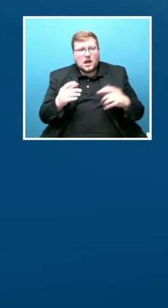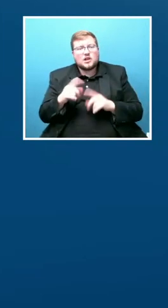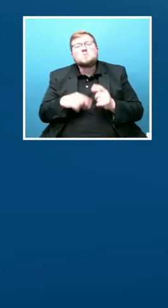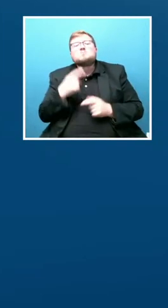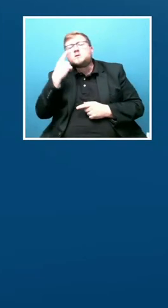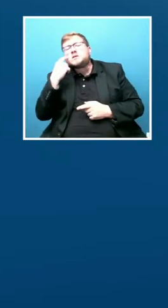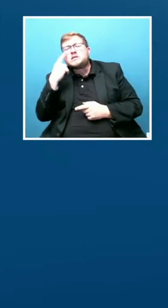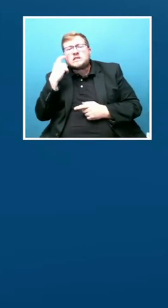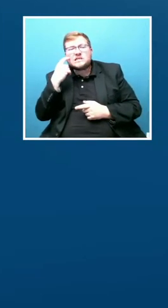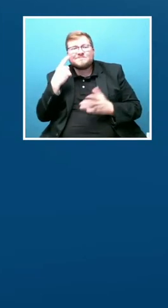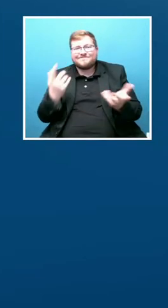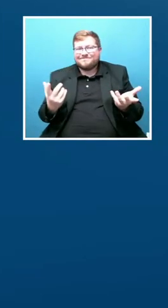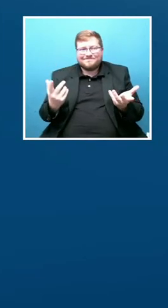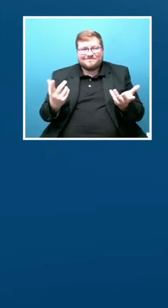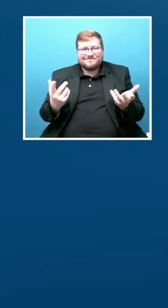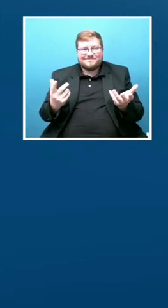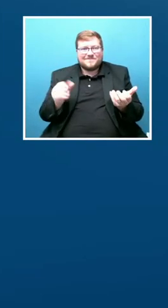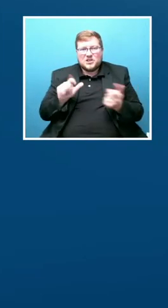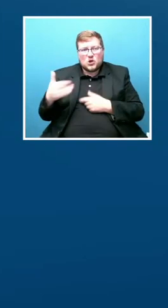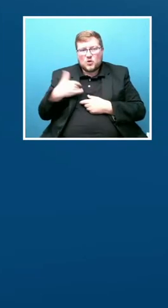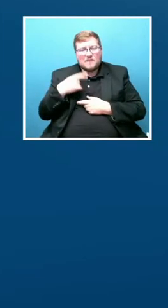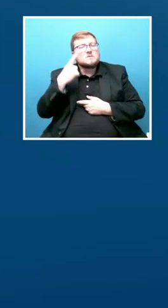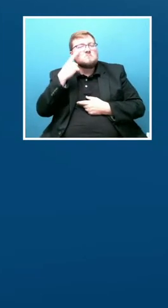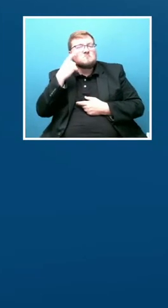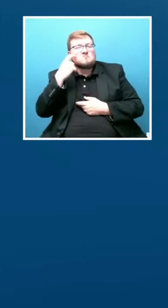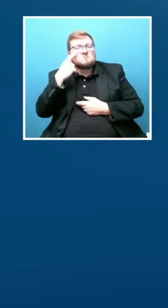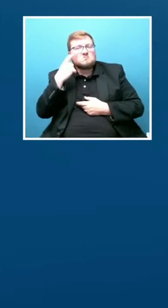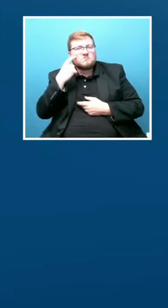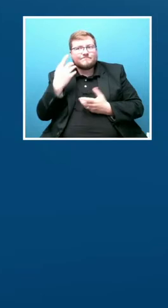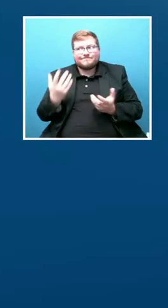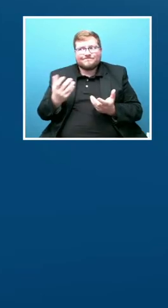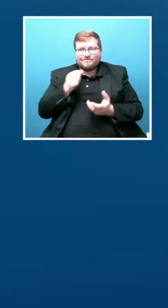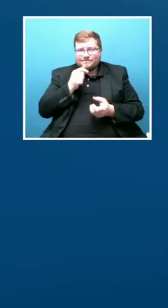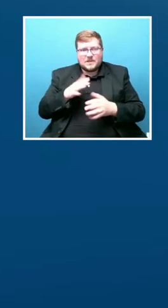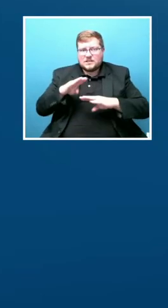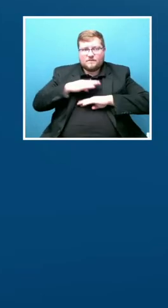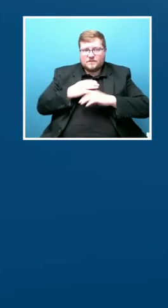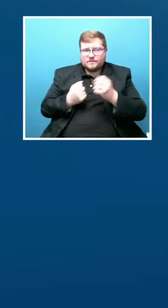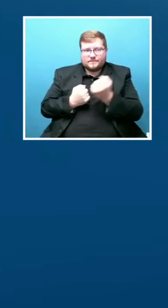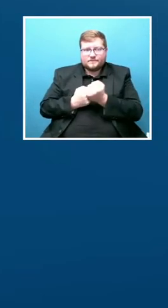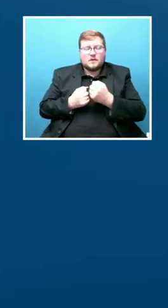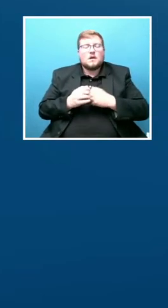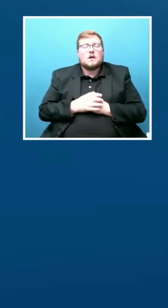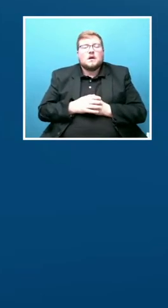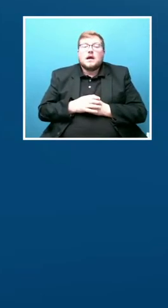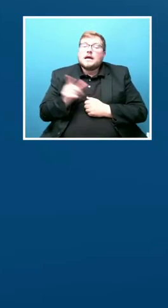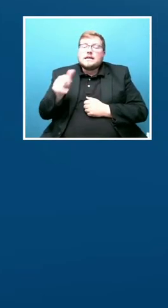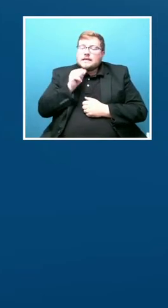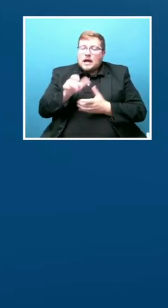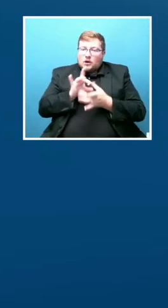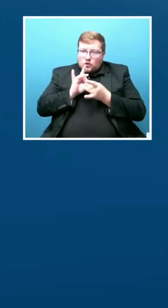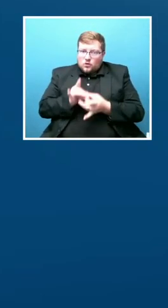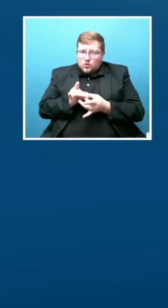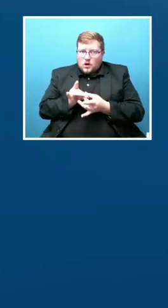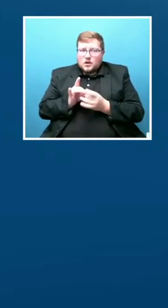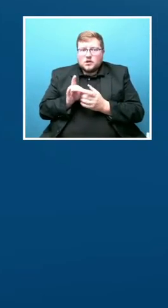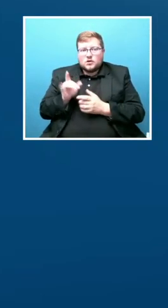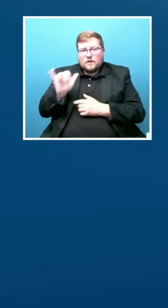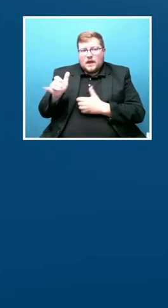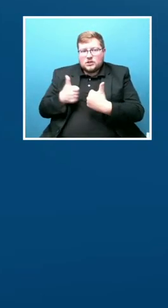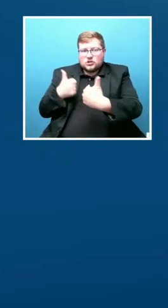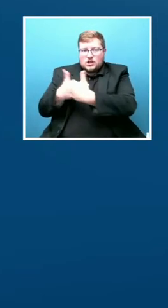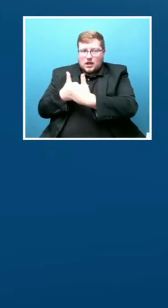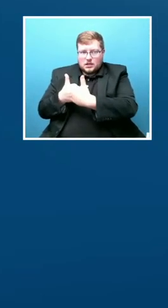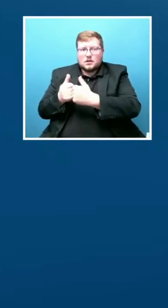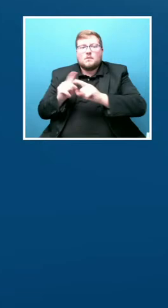And that's all you have. It's not directly relevant to the challenge itself, but as Bishop Carter mentioned,